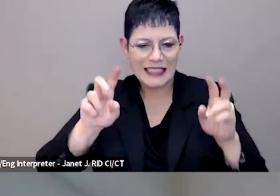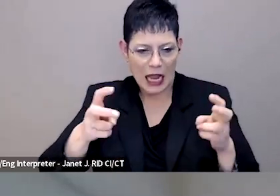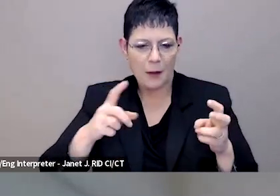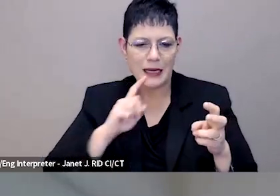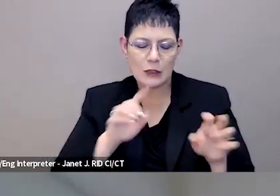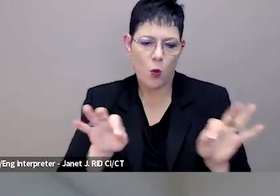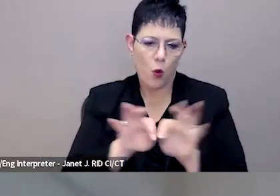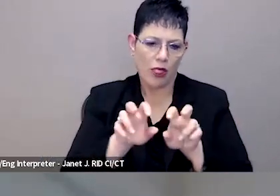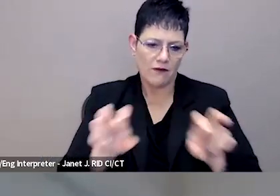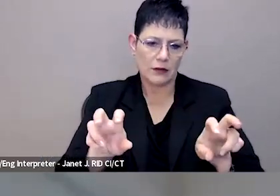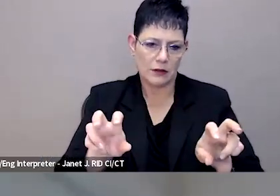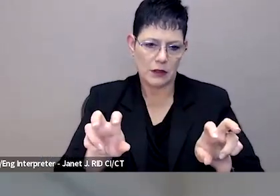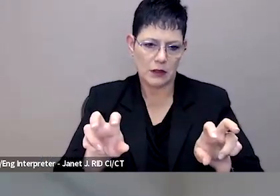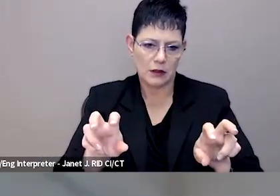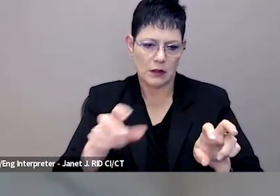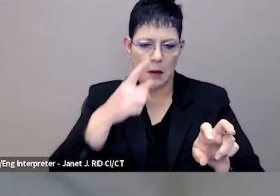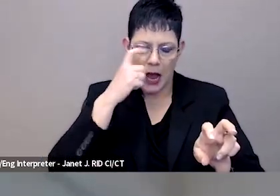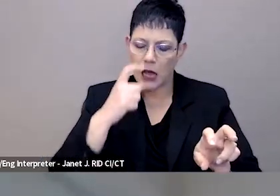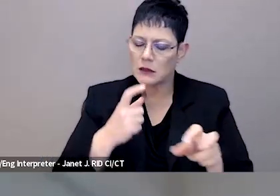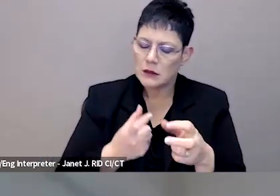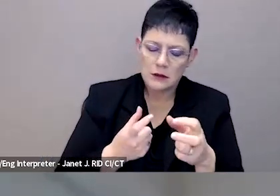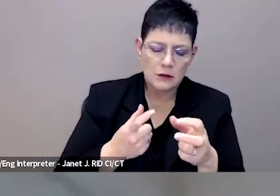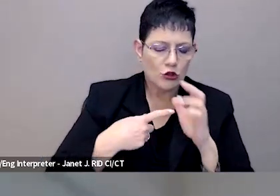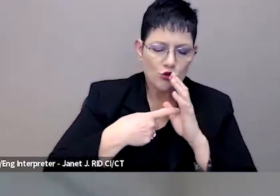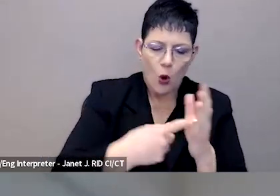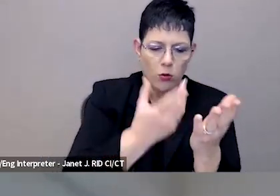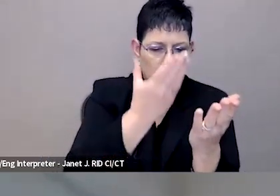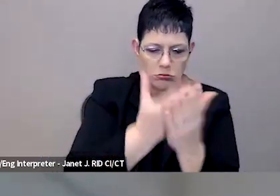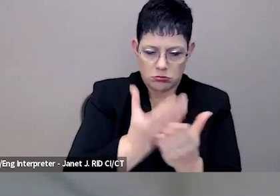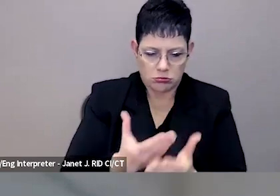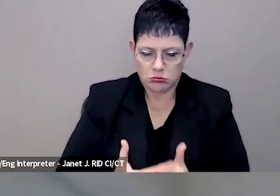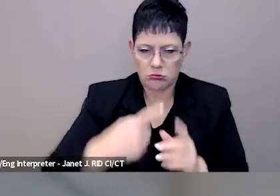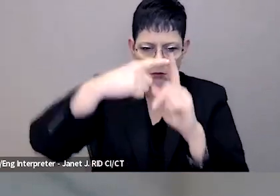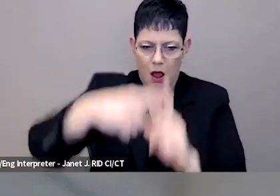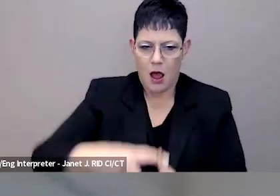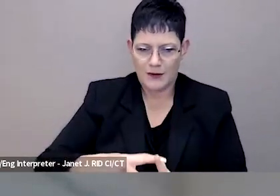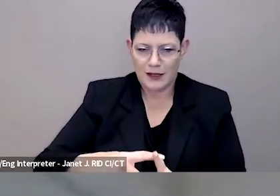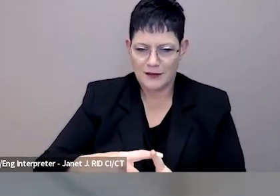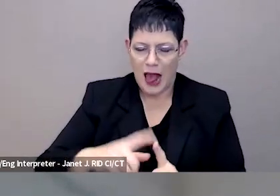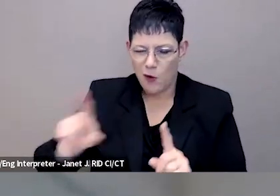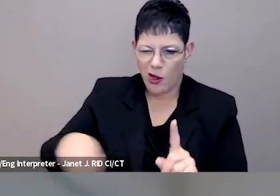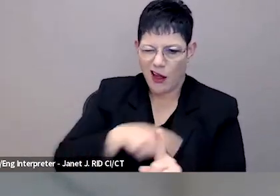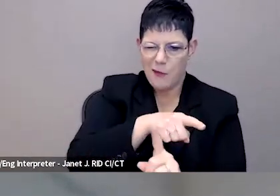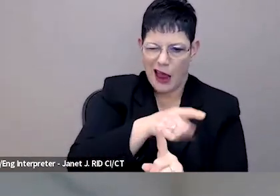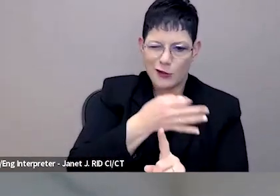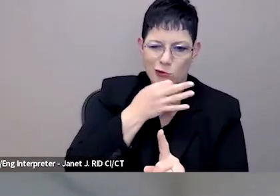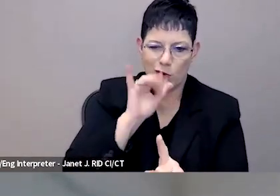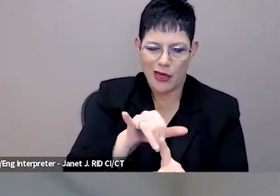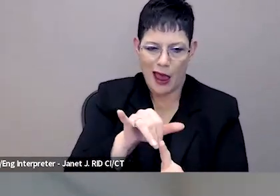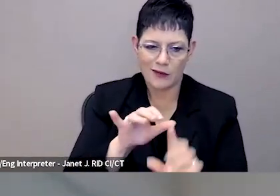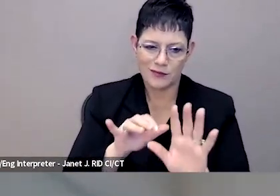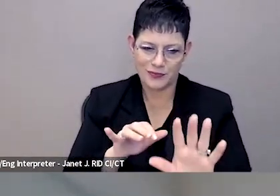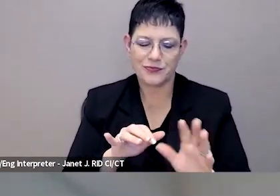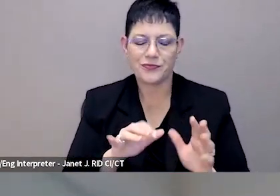investment because it pays dividends on every level. And I'll try to come back to that in my remarks a few